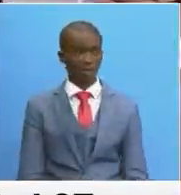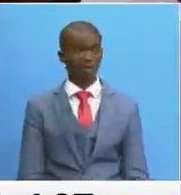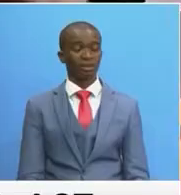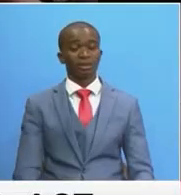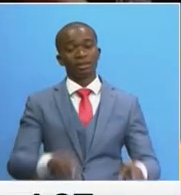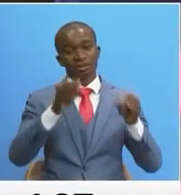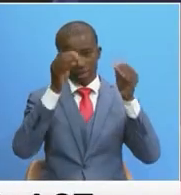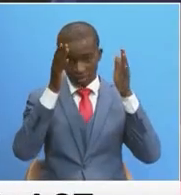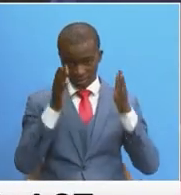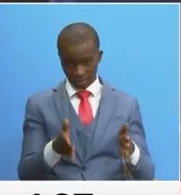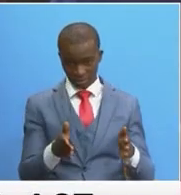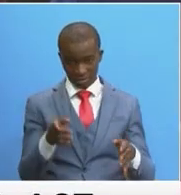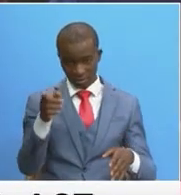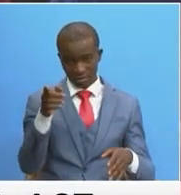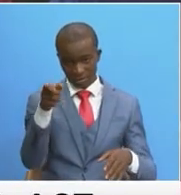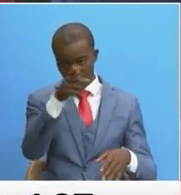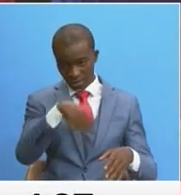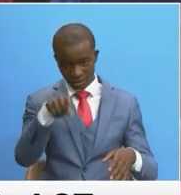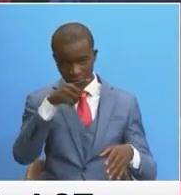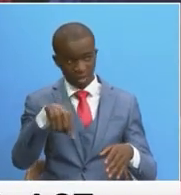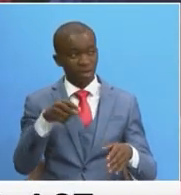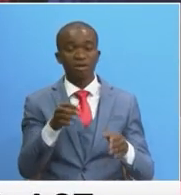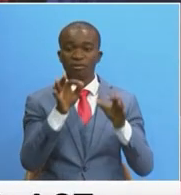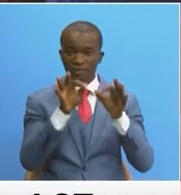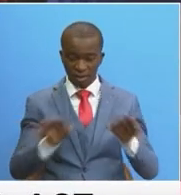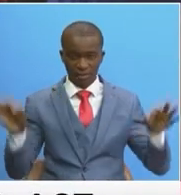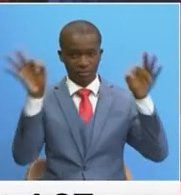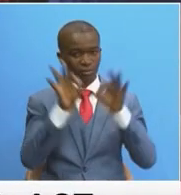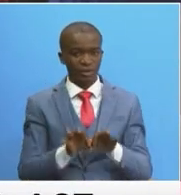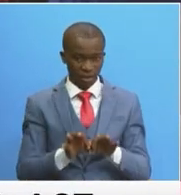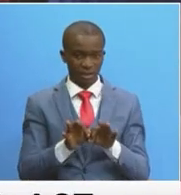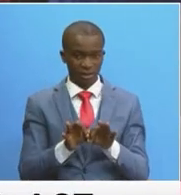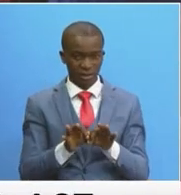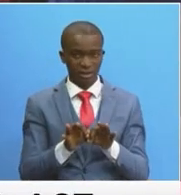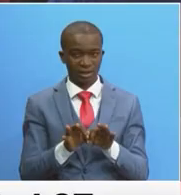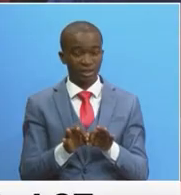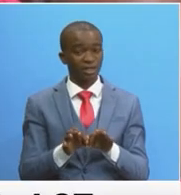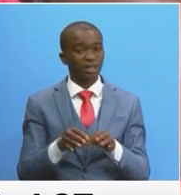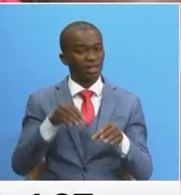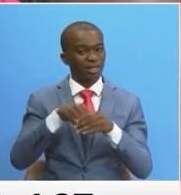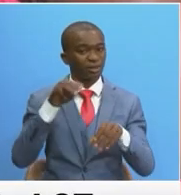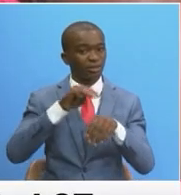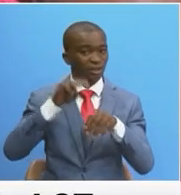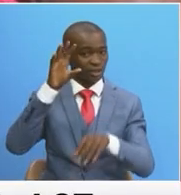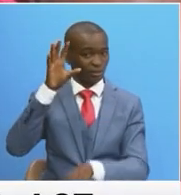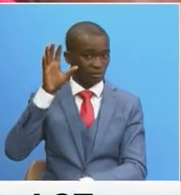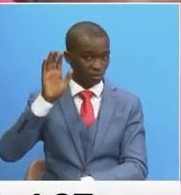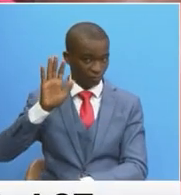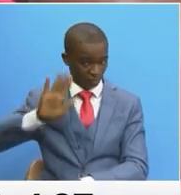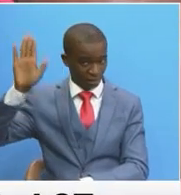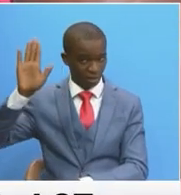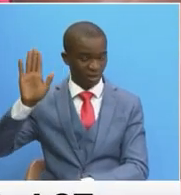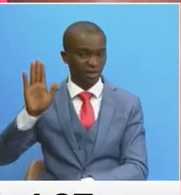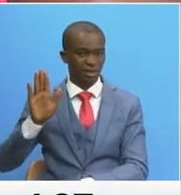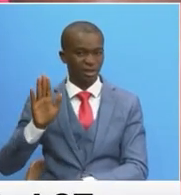shaping the future of the nation. In Chinsali District in Muchinga Province, teachers have celebrated their day and